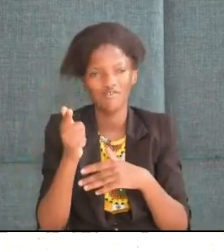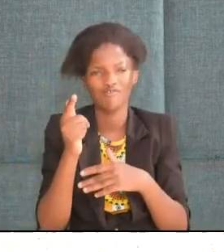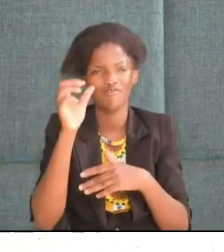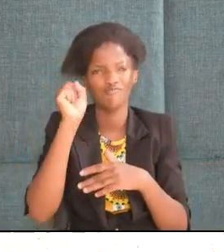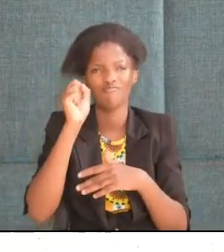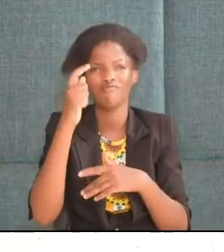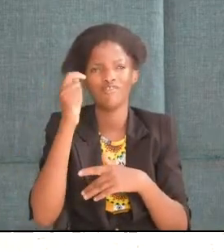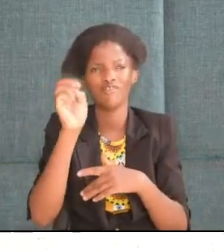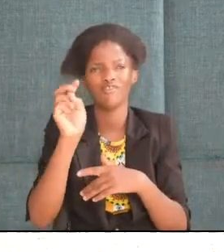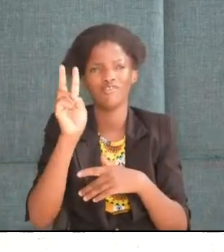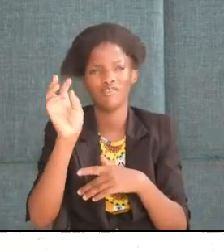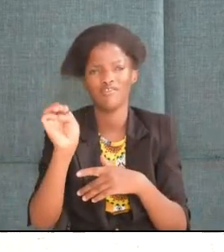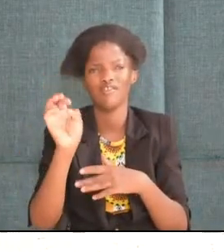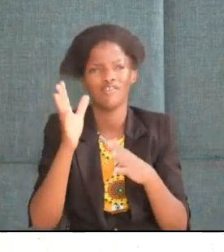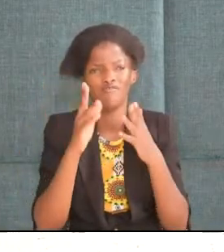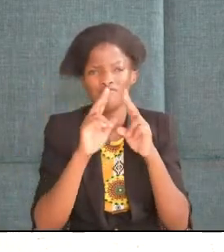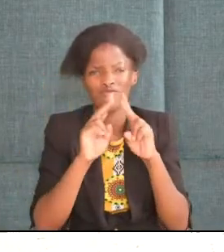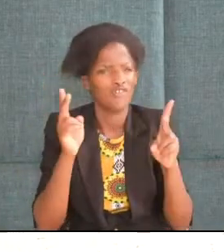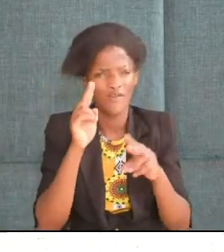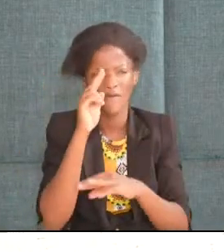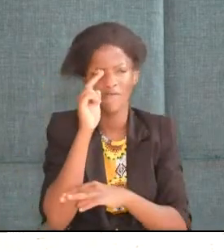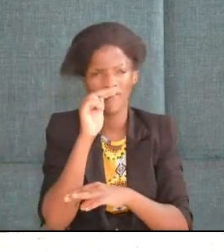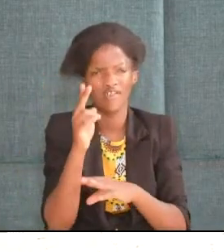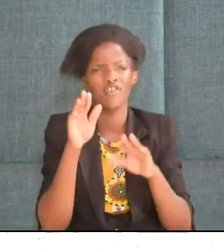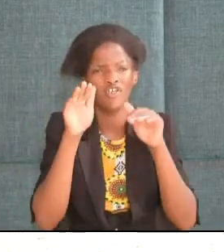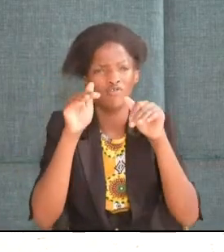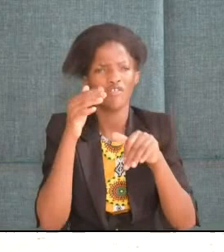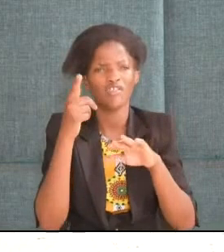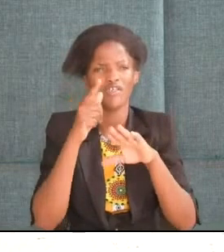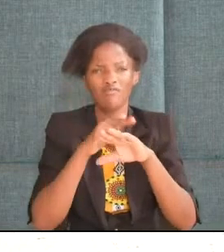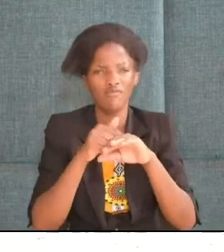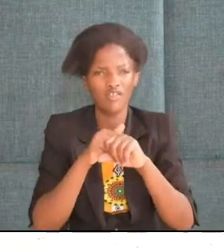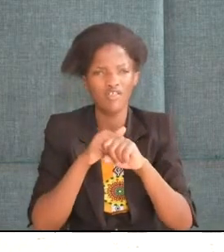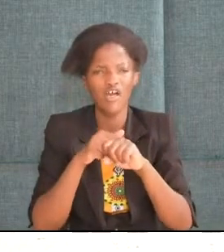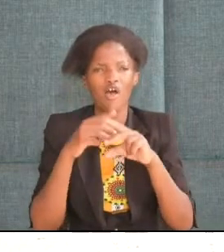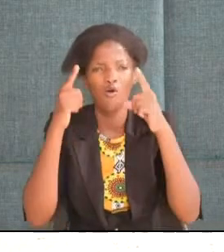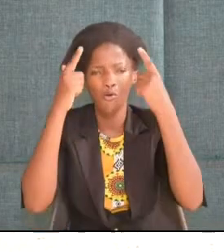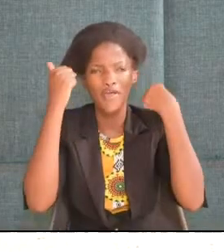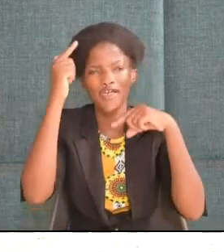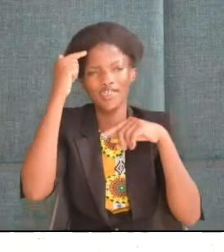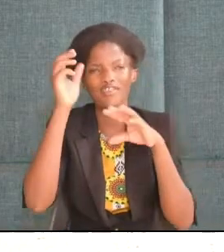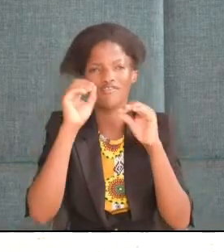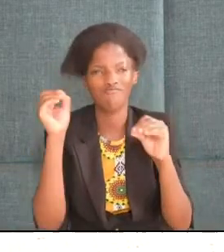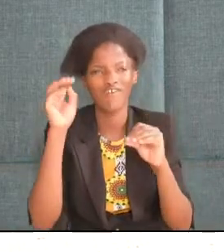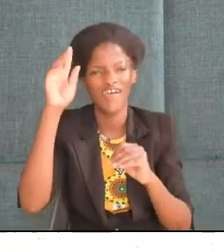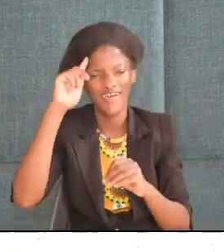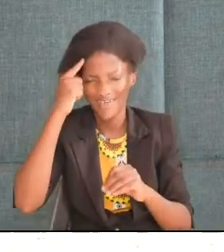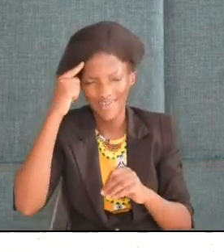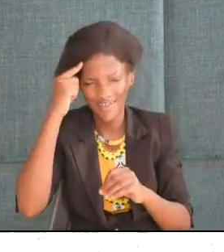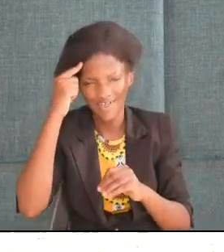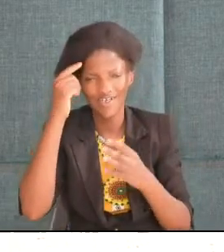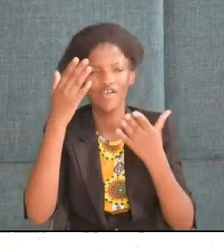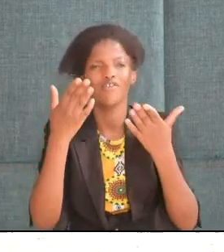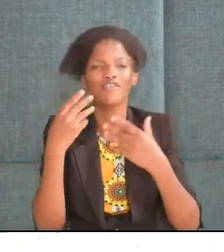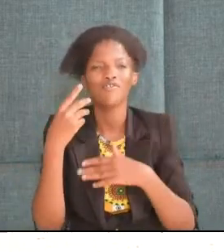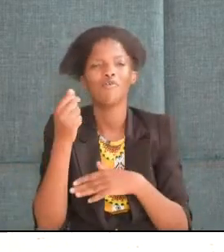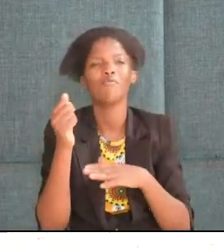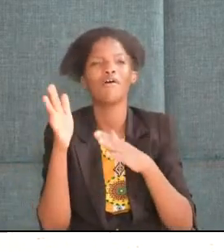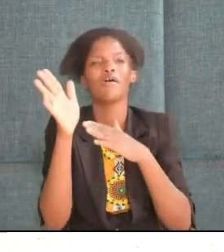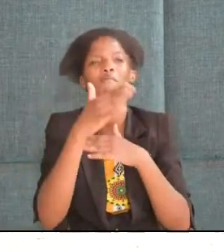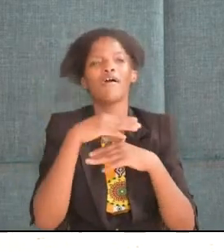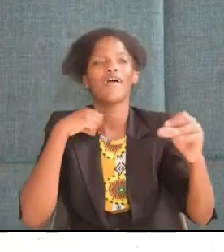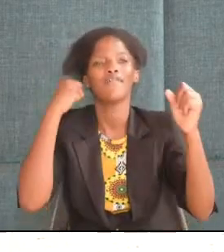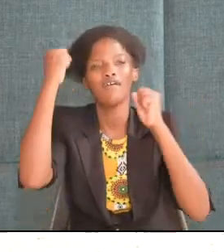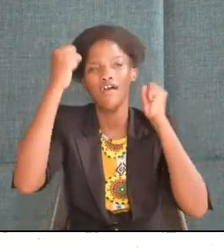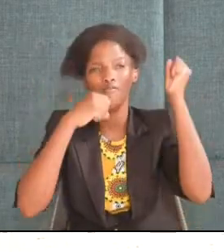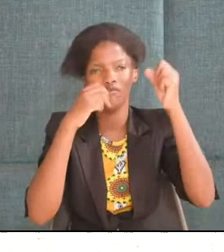so funny. Wait a minute. He won't be wearing this. I think you need to get your money back. The armor of God